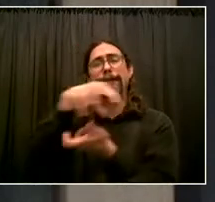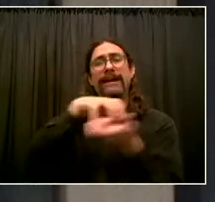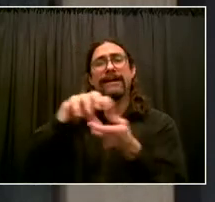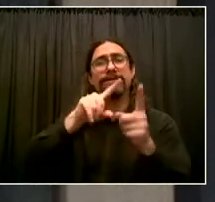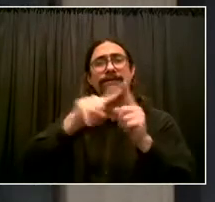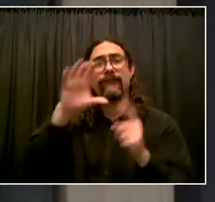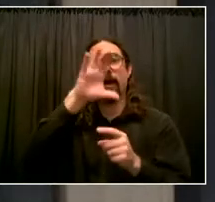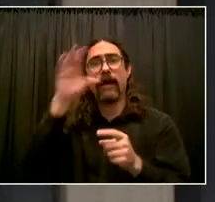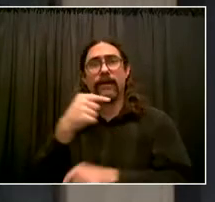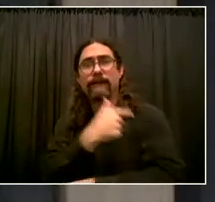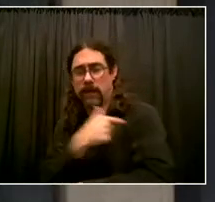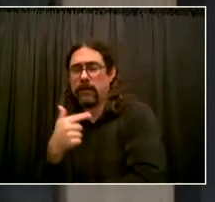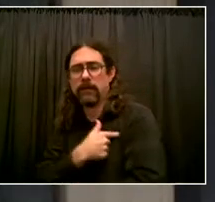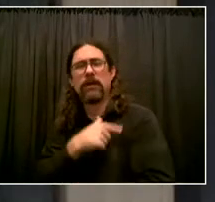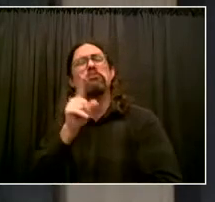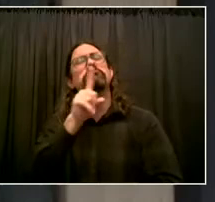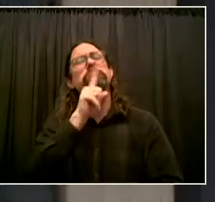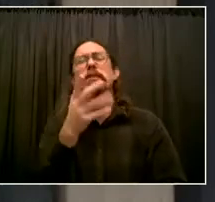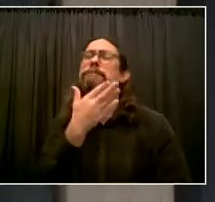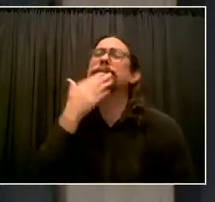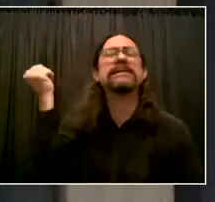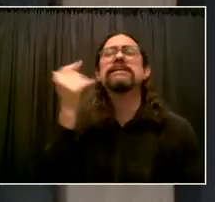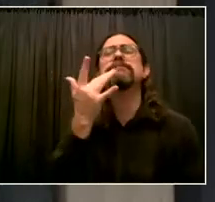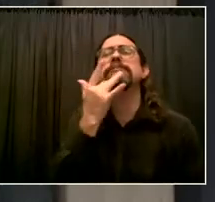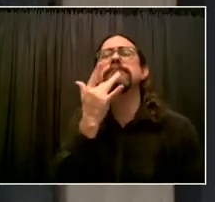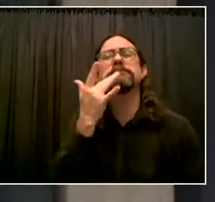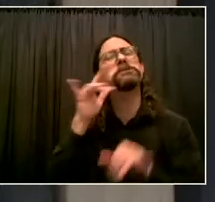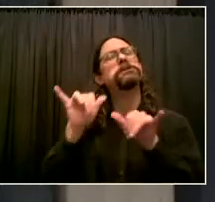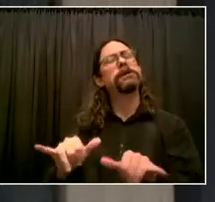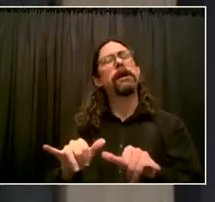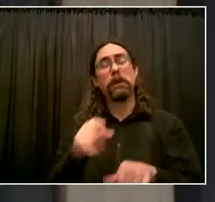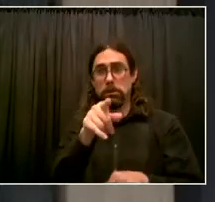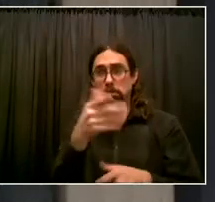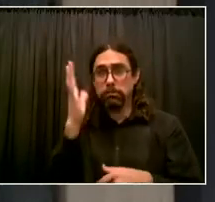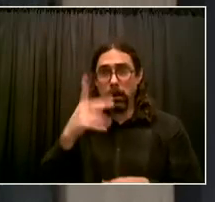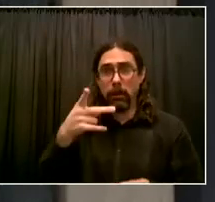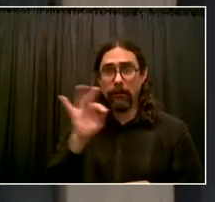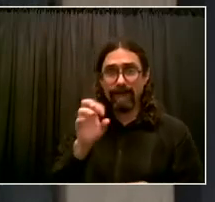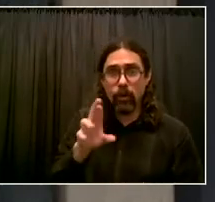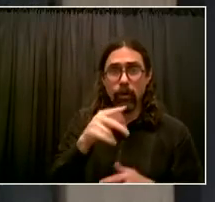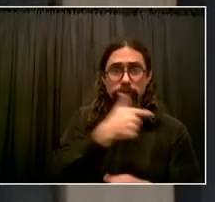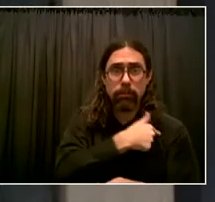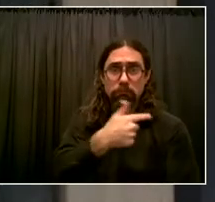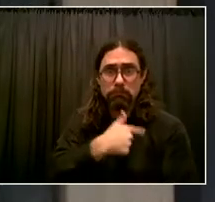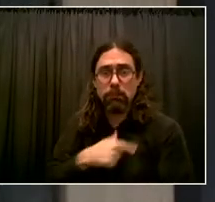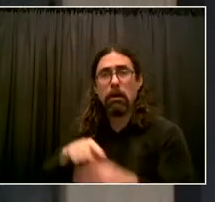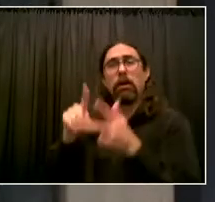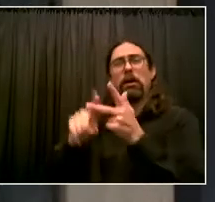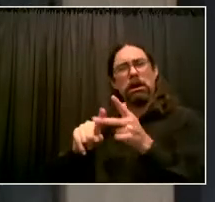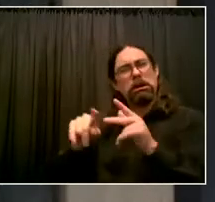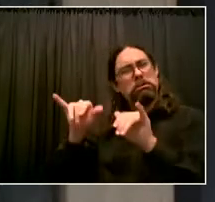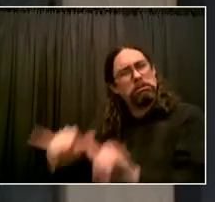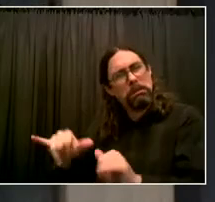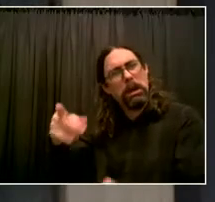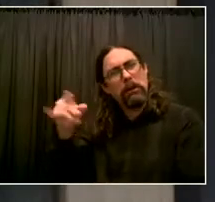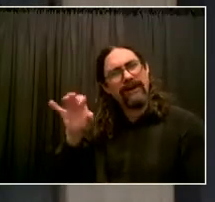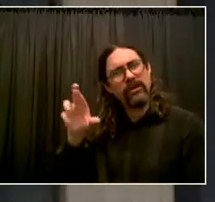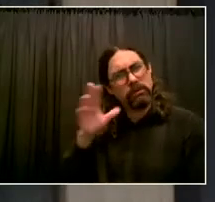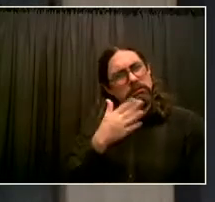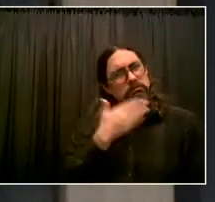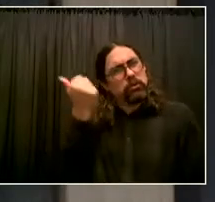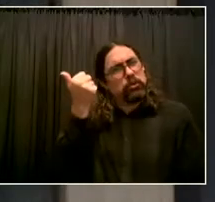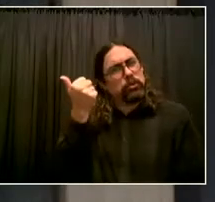city's hundreds of vaccination sites, or visit us at nyc.gov/COVID vaccine to learn more. And